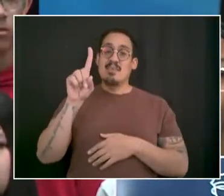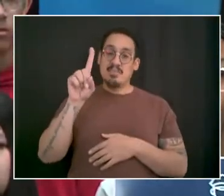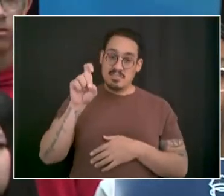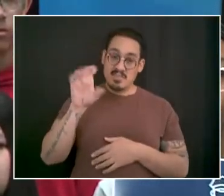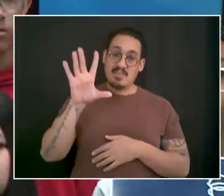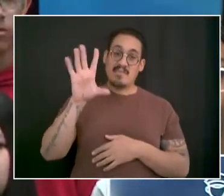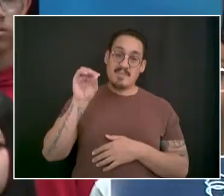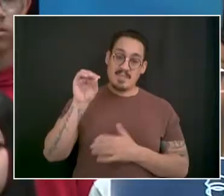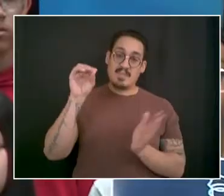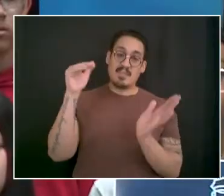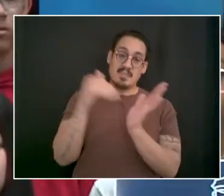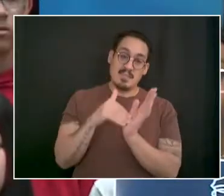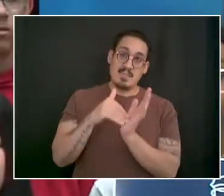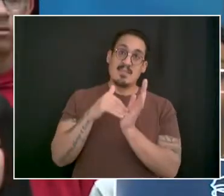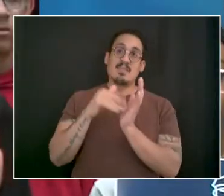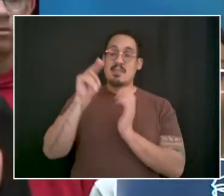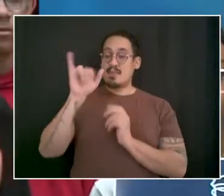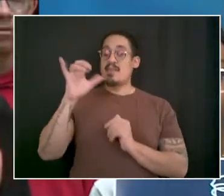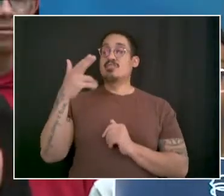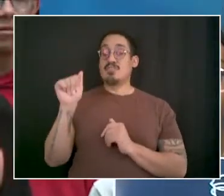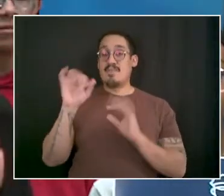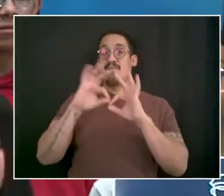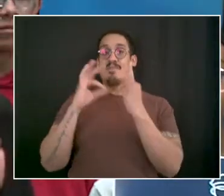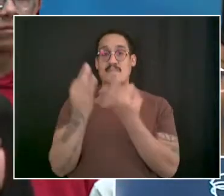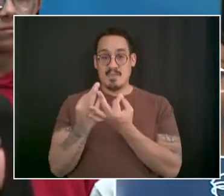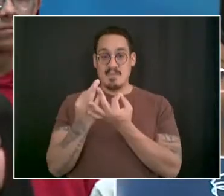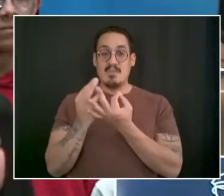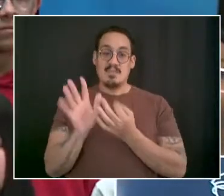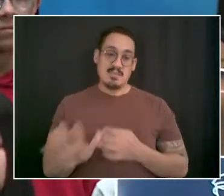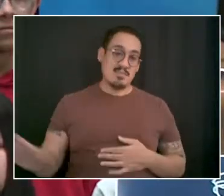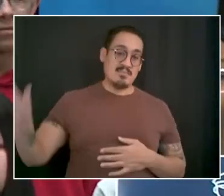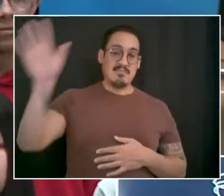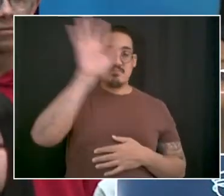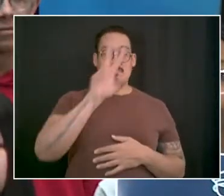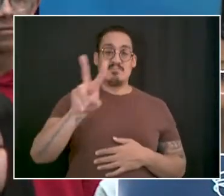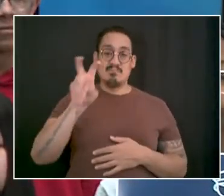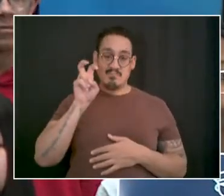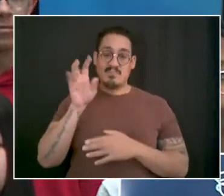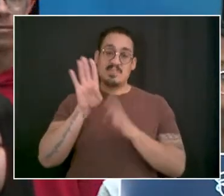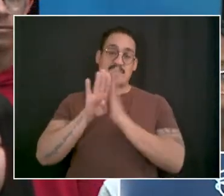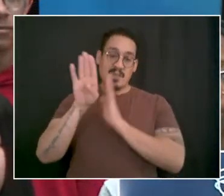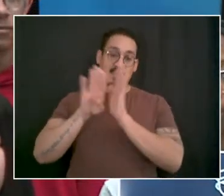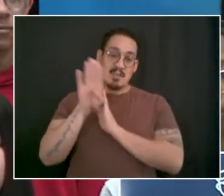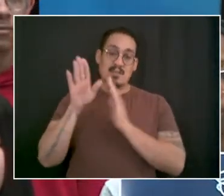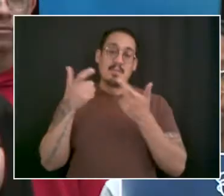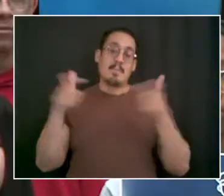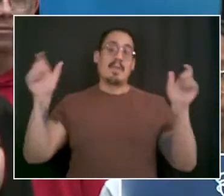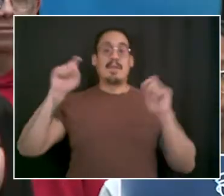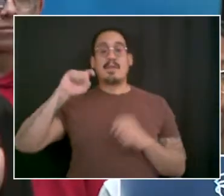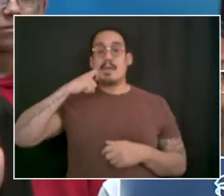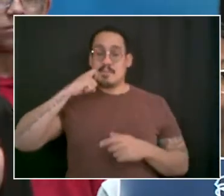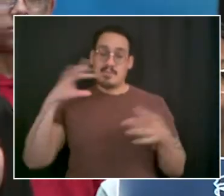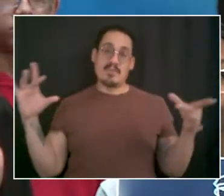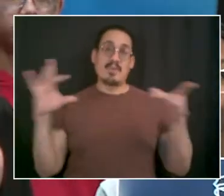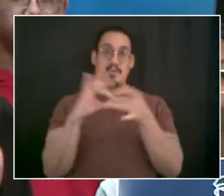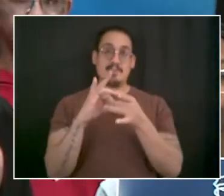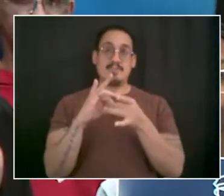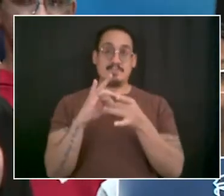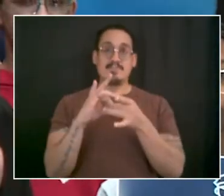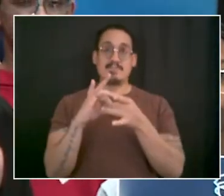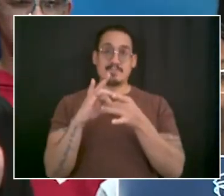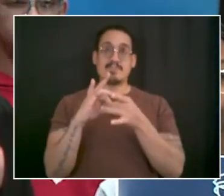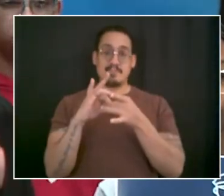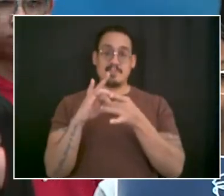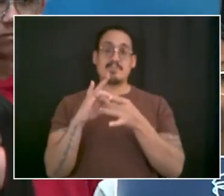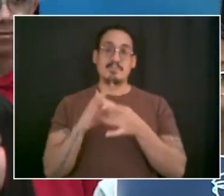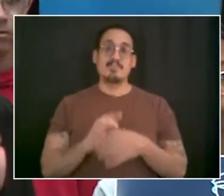150,000 NYCHA families across 200 developments as part of our Big Apple Connect. We are funding staffing